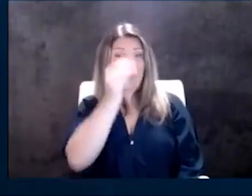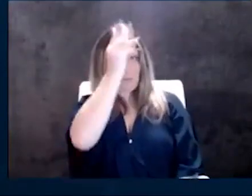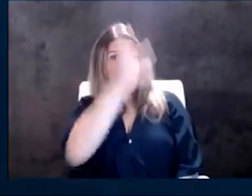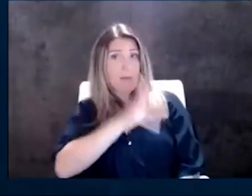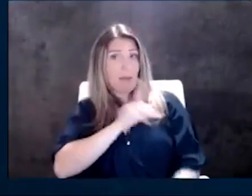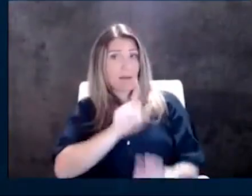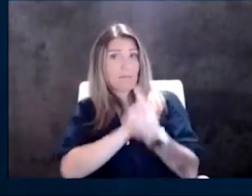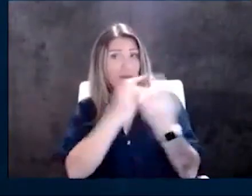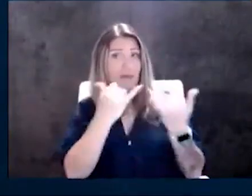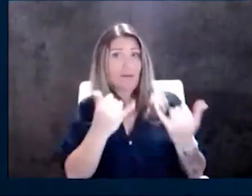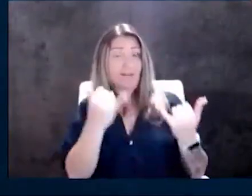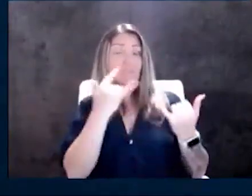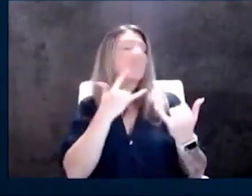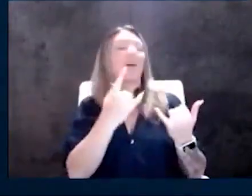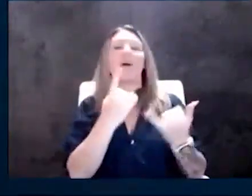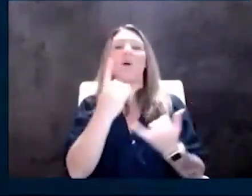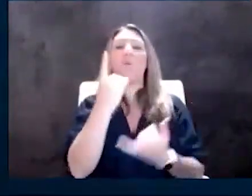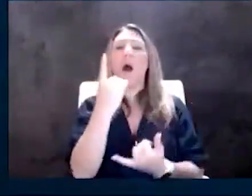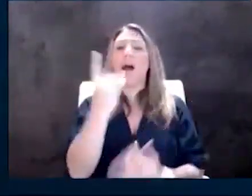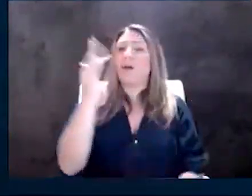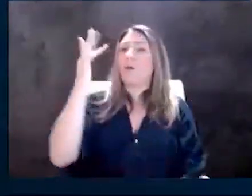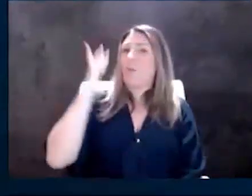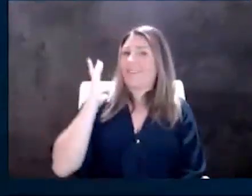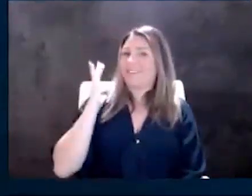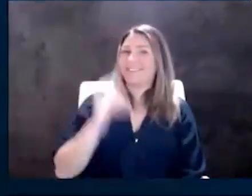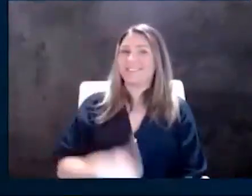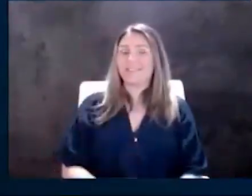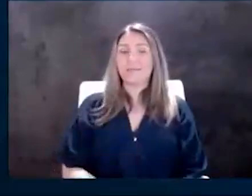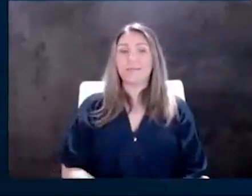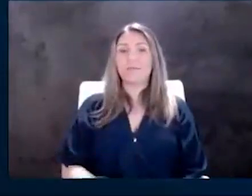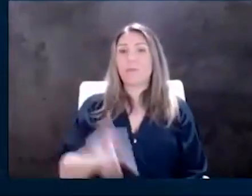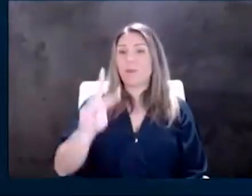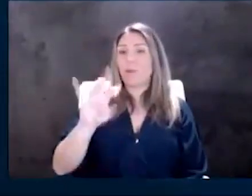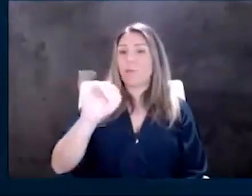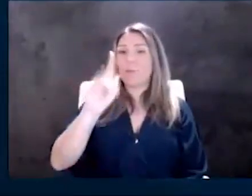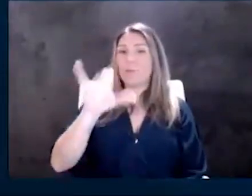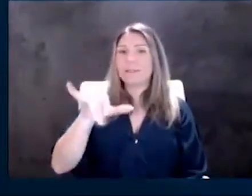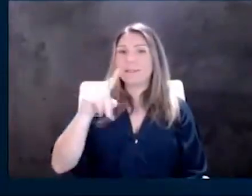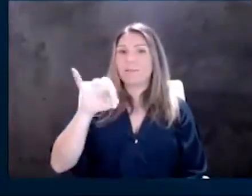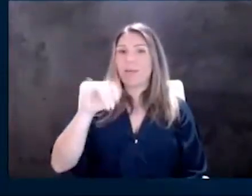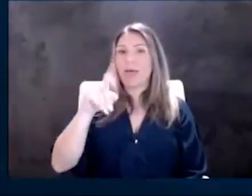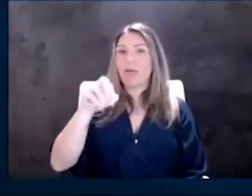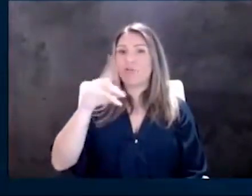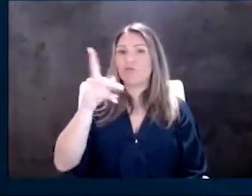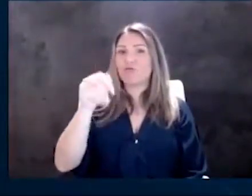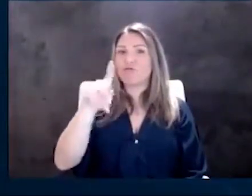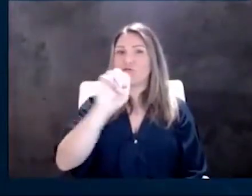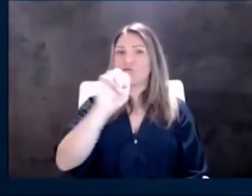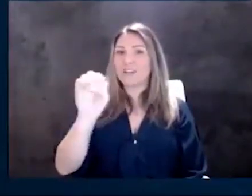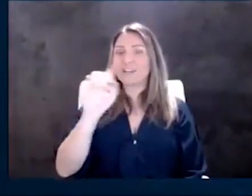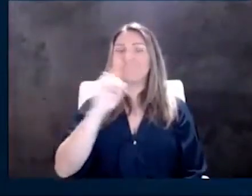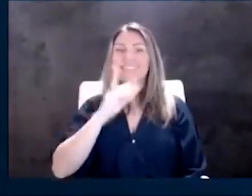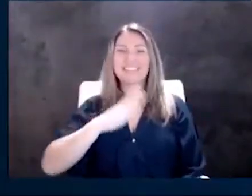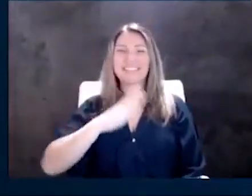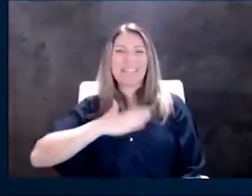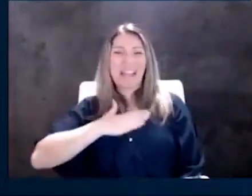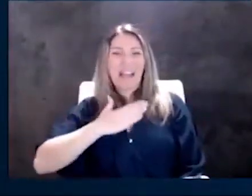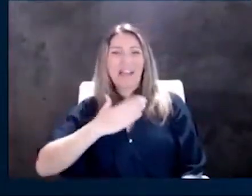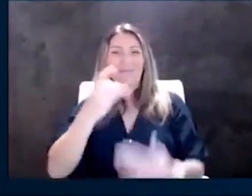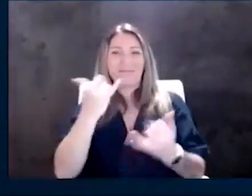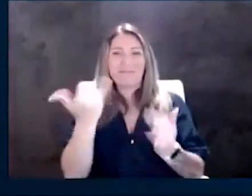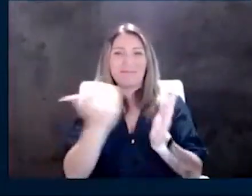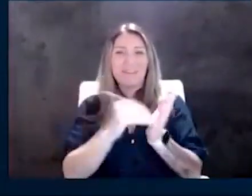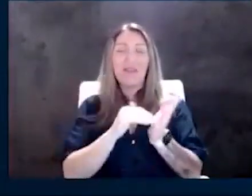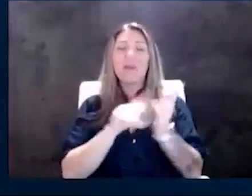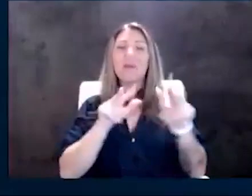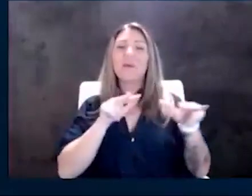on the word was. Winston Pelfrey is back at his happy place doing something he loves, strolling along the Missouri